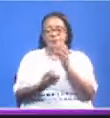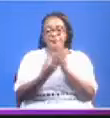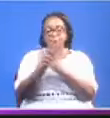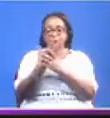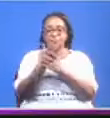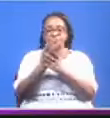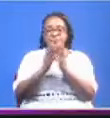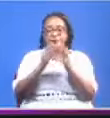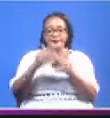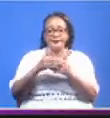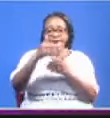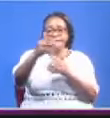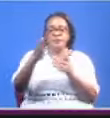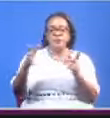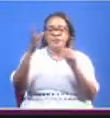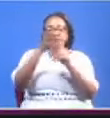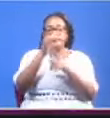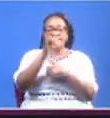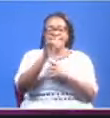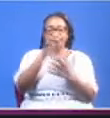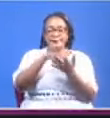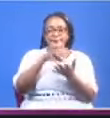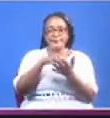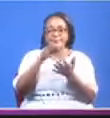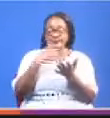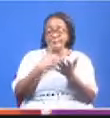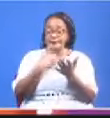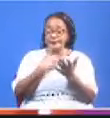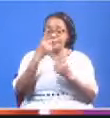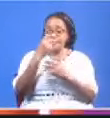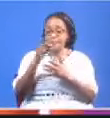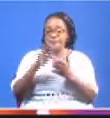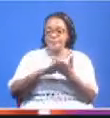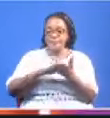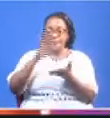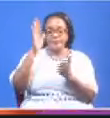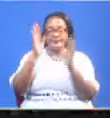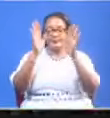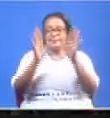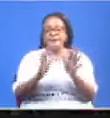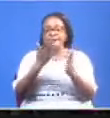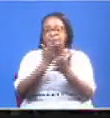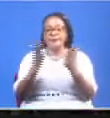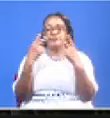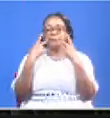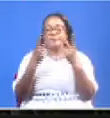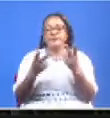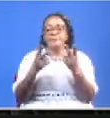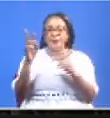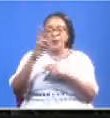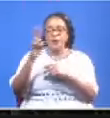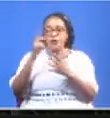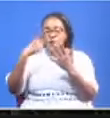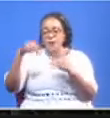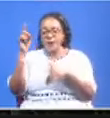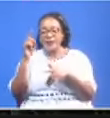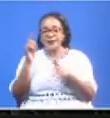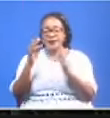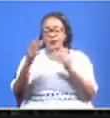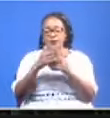of achieving PGA status for our course. I think one of the most exciting thing also for me is to see Royal win Turner Hill